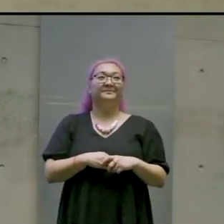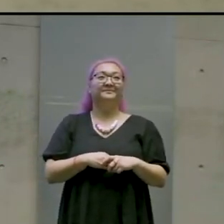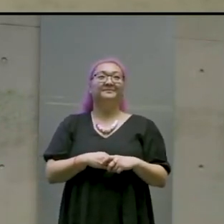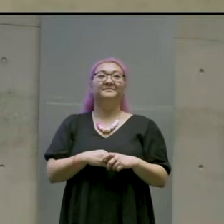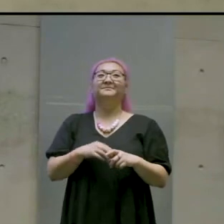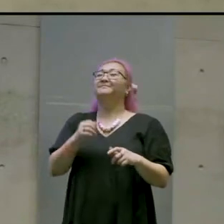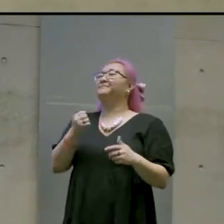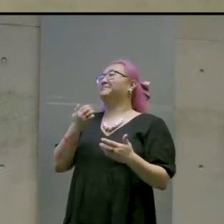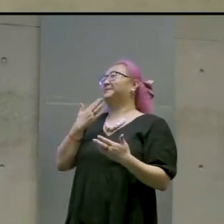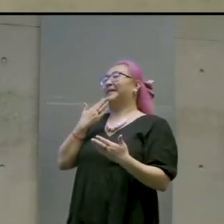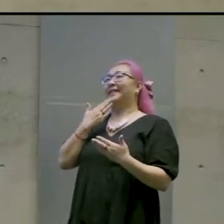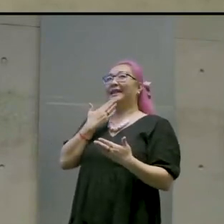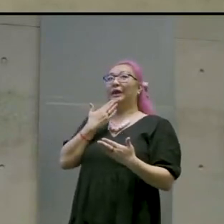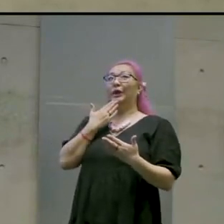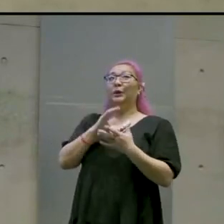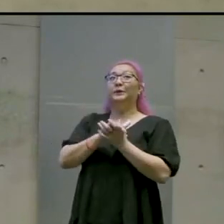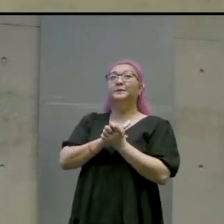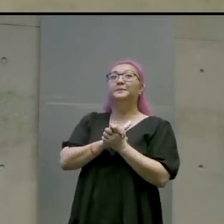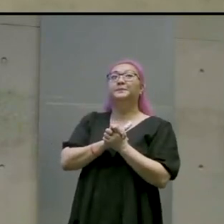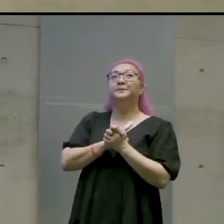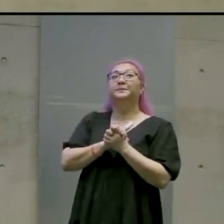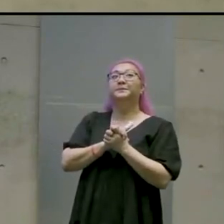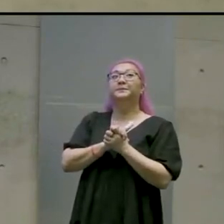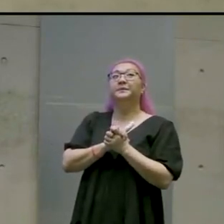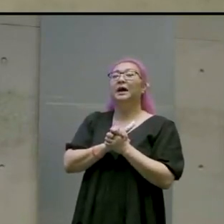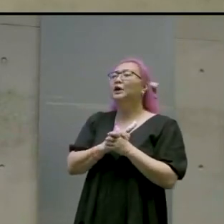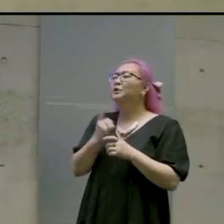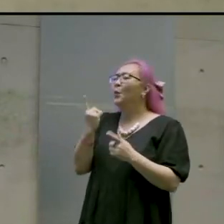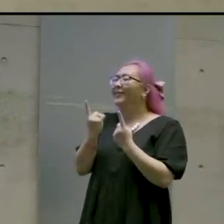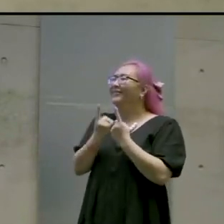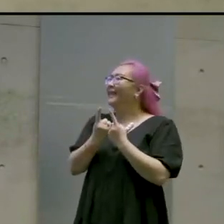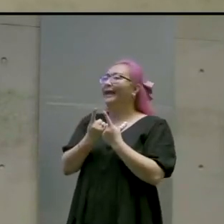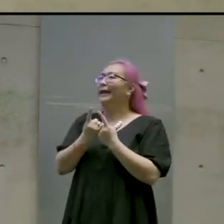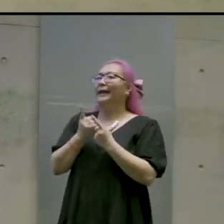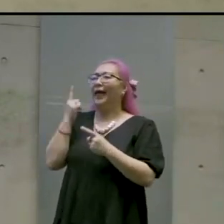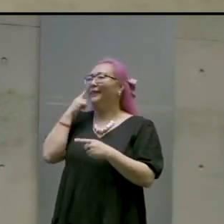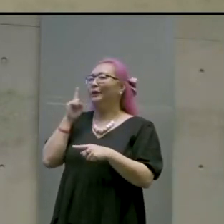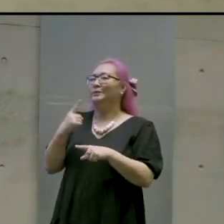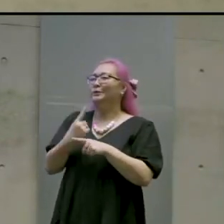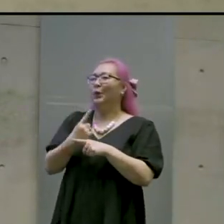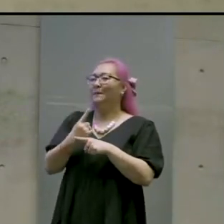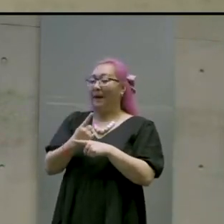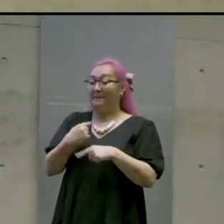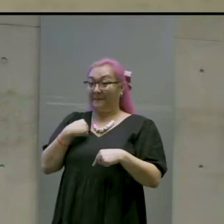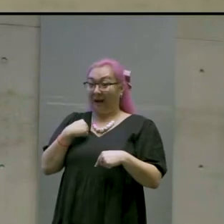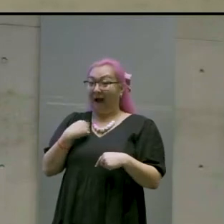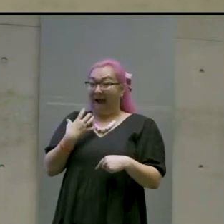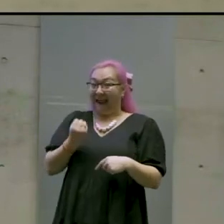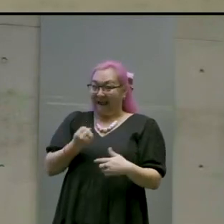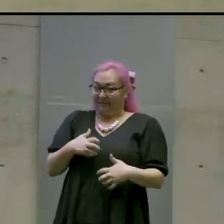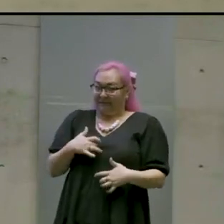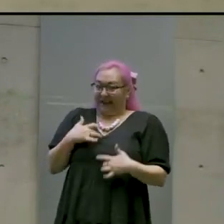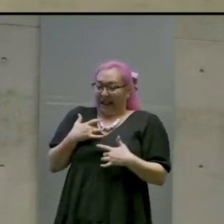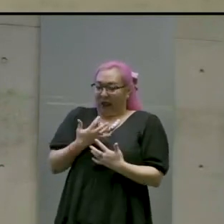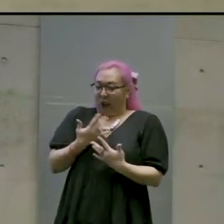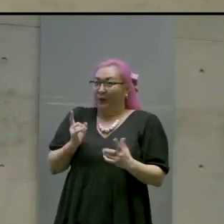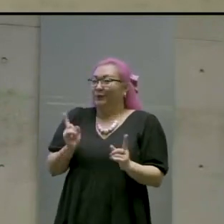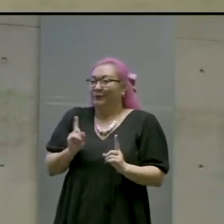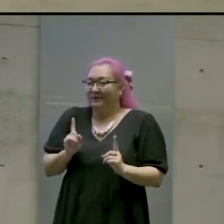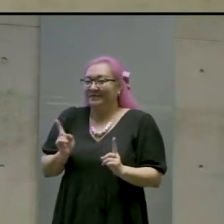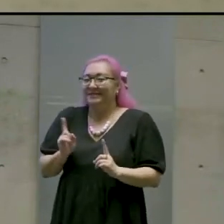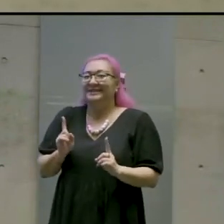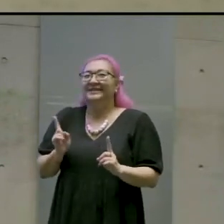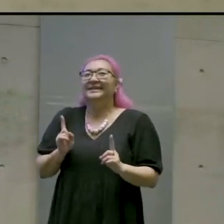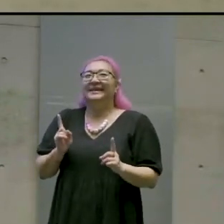Thank you. A feeling that I didn't hear you touch upon, but that I frequently experience as a player, especially when